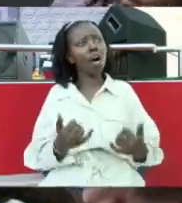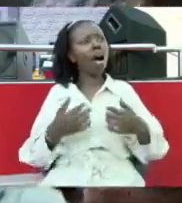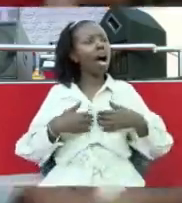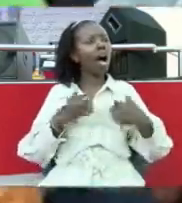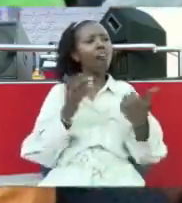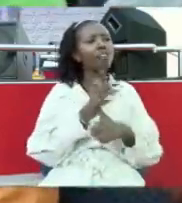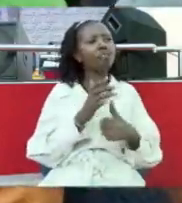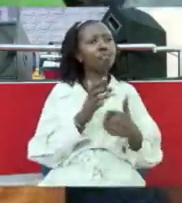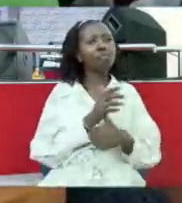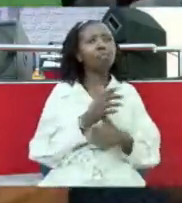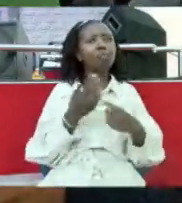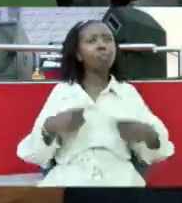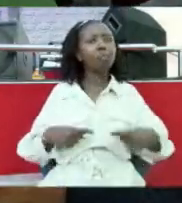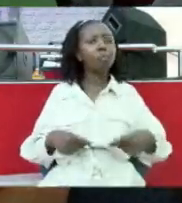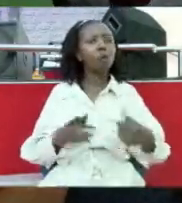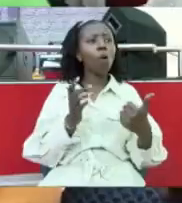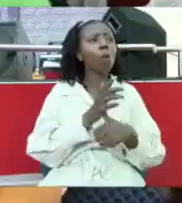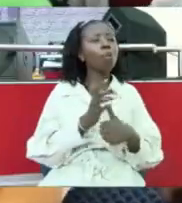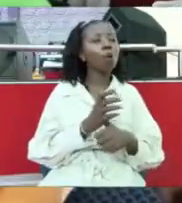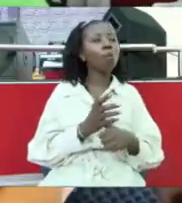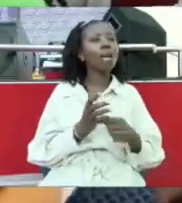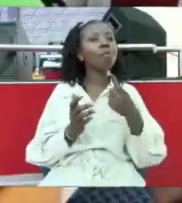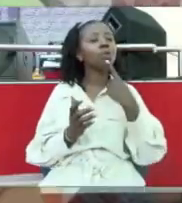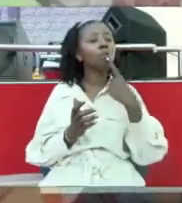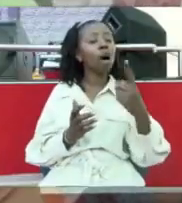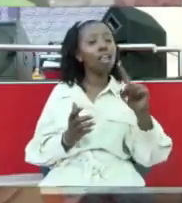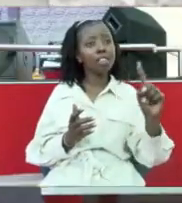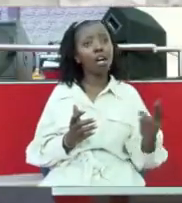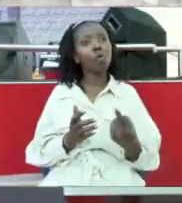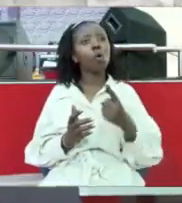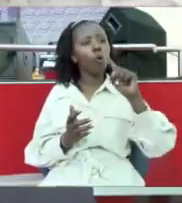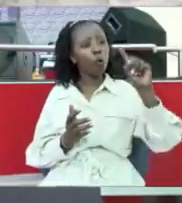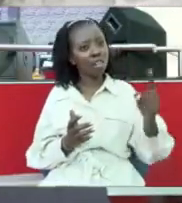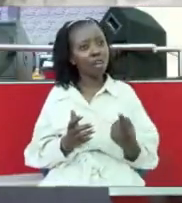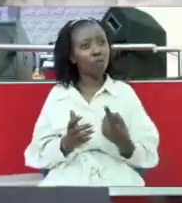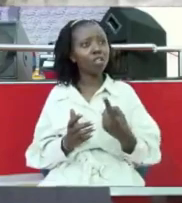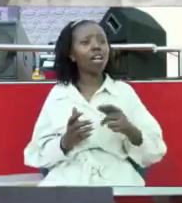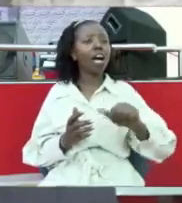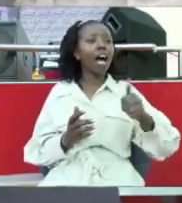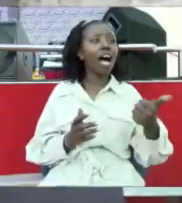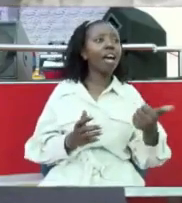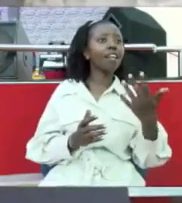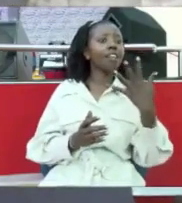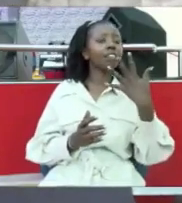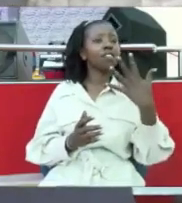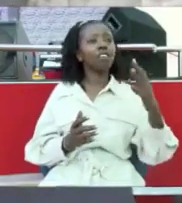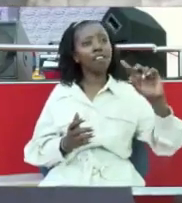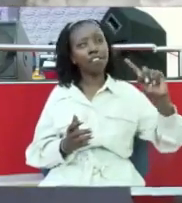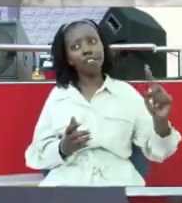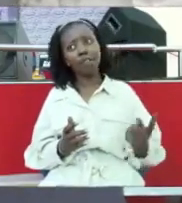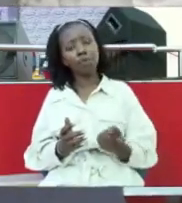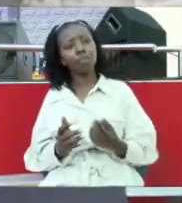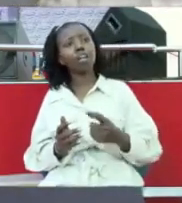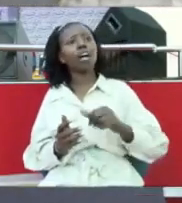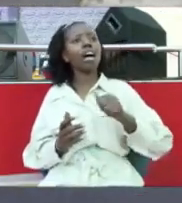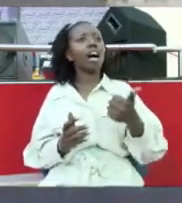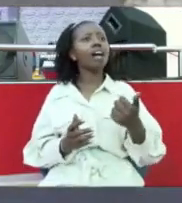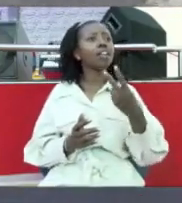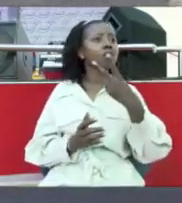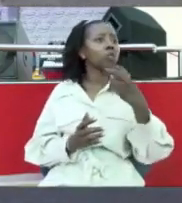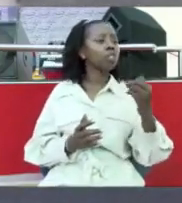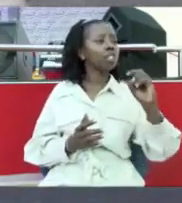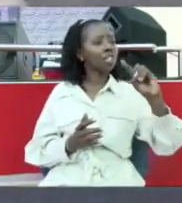shida yako ni 1000. The problem is 1000. Kuna mwingine shida yake ni 5000. Someone another kuna 5000. Kuna mwingine shida yake ni 20000. Others